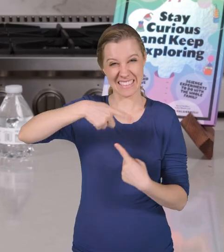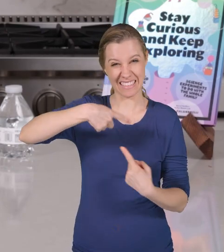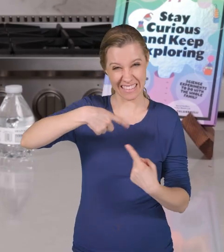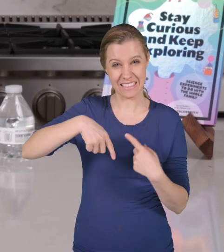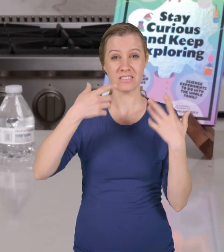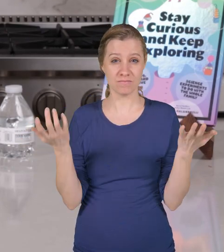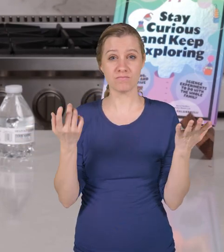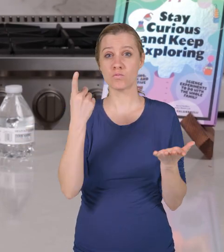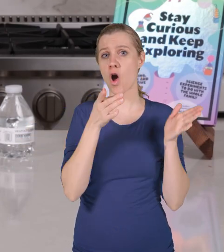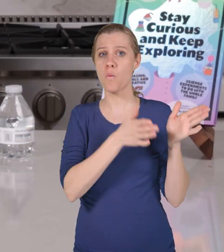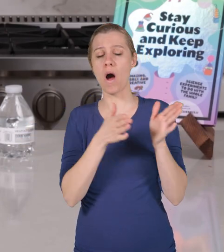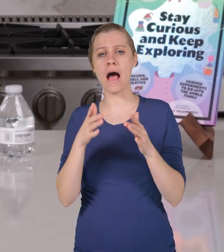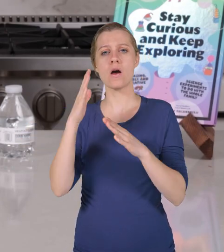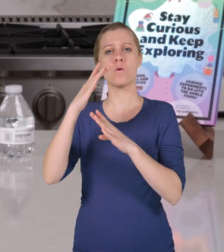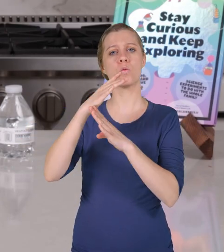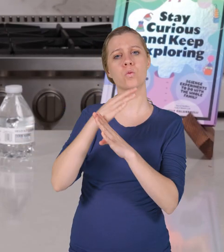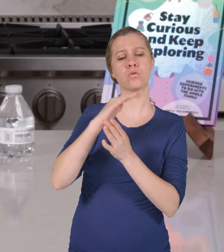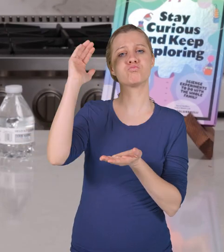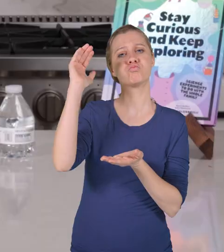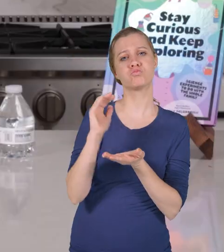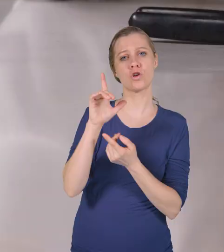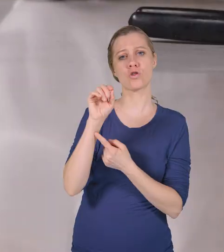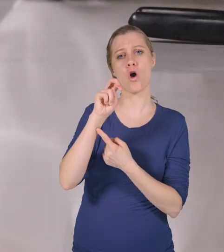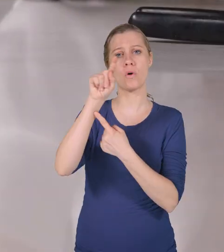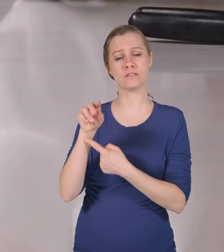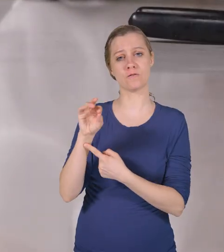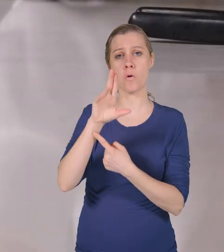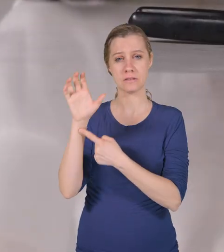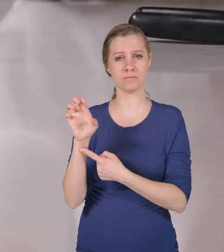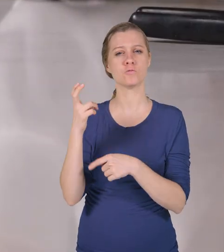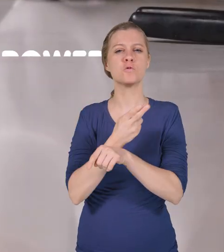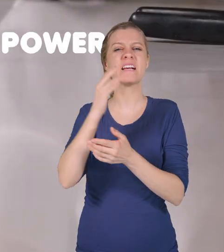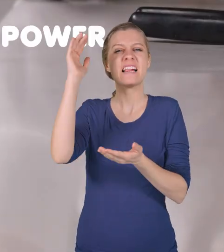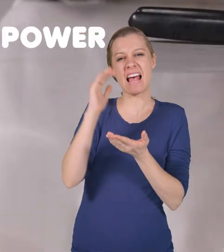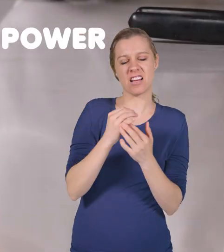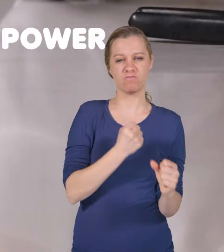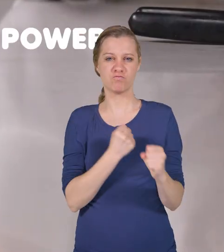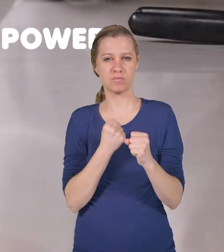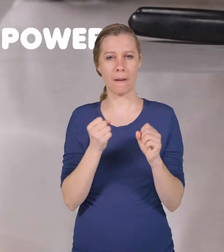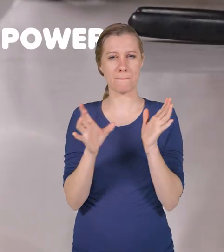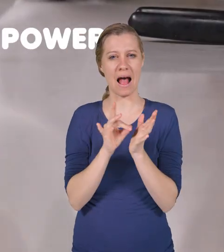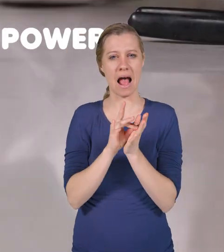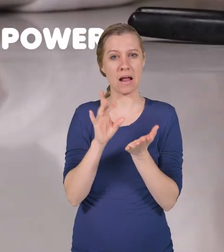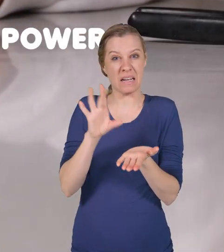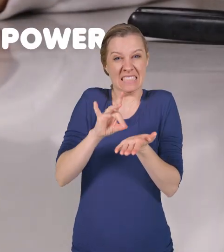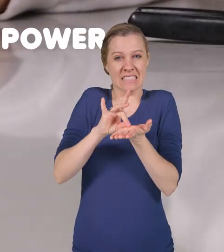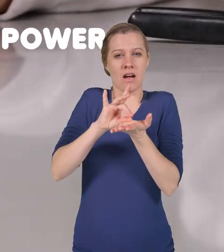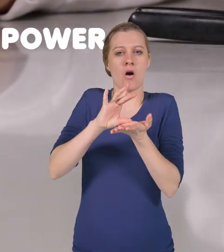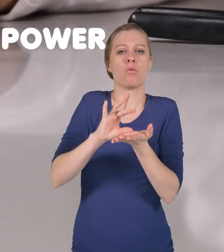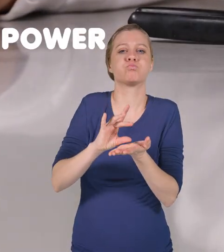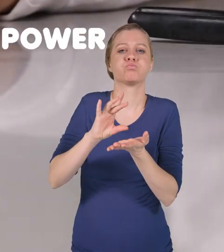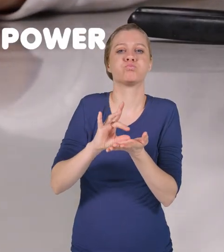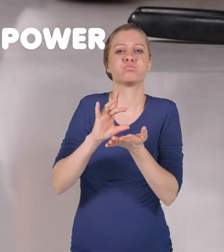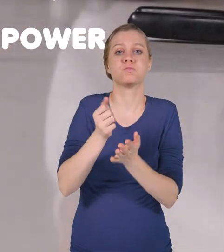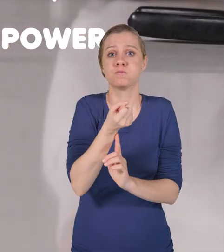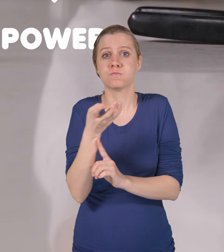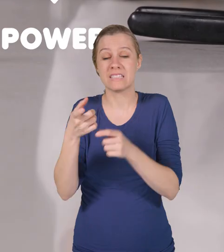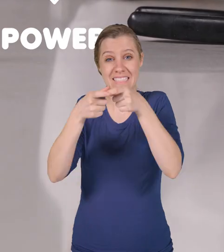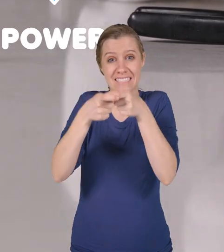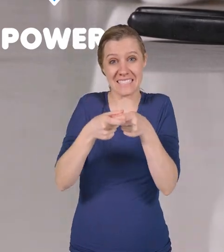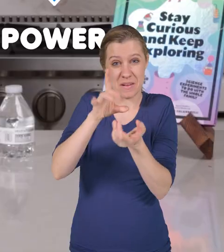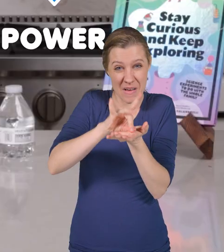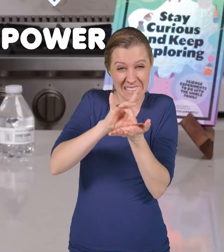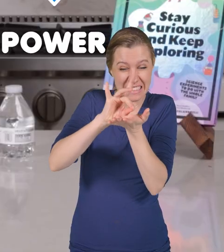quickly. One of the ways to lower the Lorentz force is to use less powerful magnets. So if you have a bunch of disc magnets